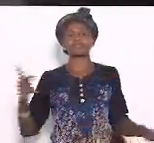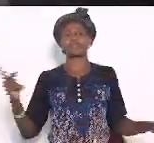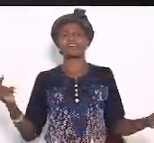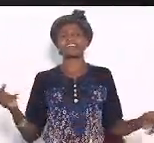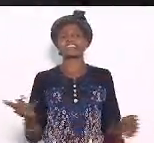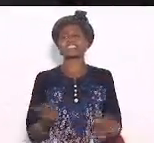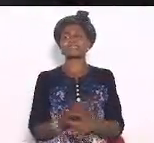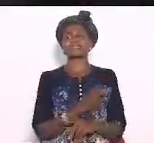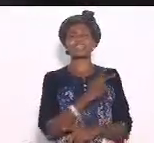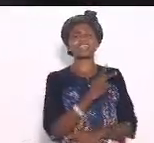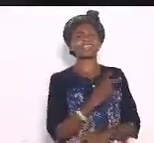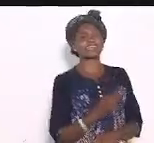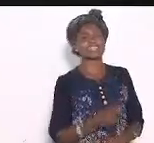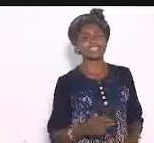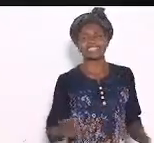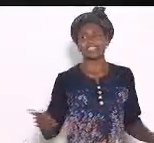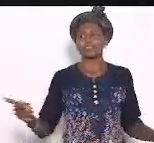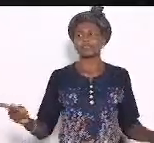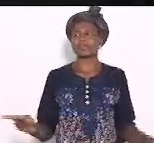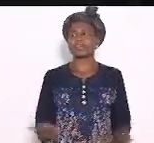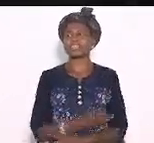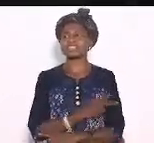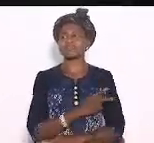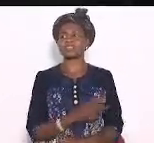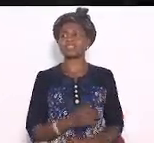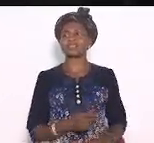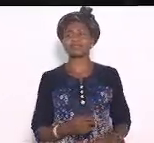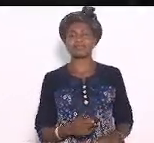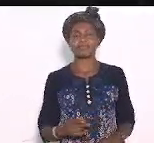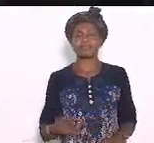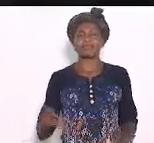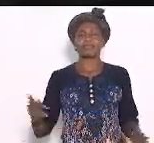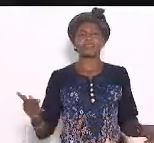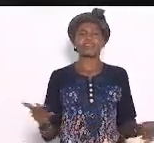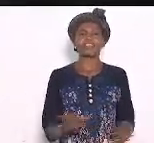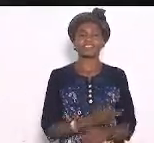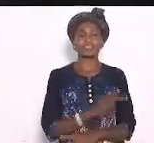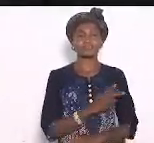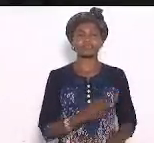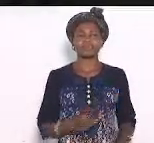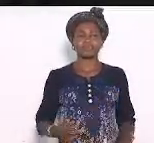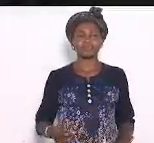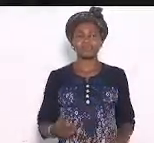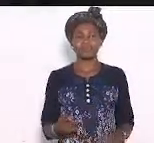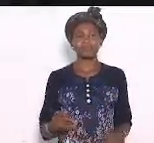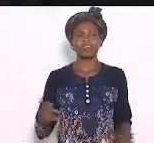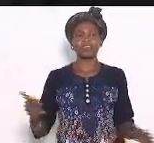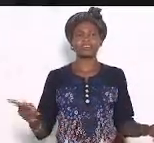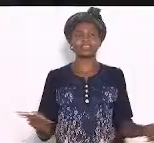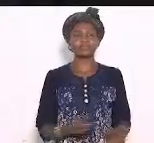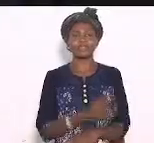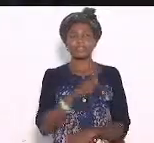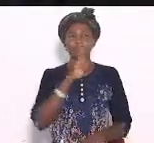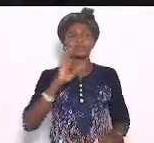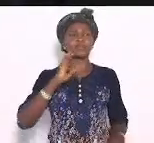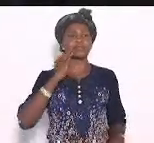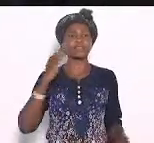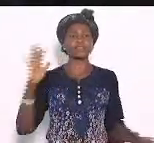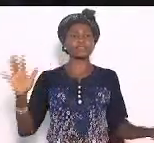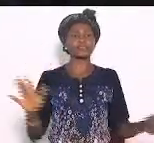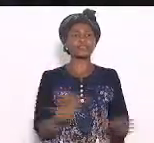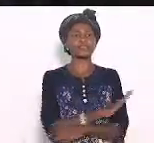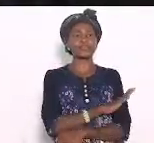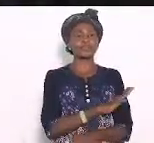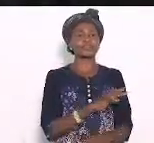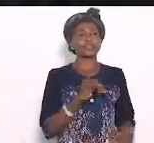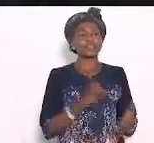multiply multiply mply be be frful